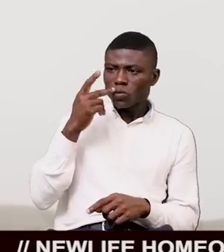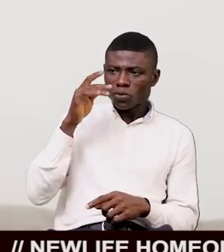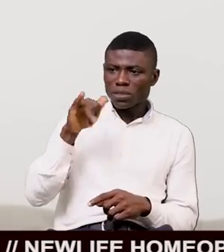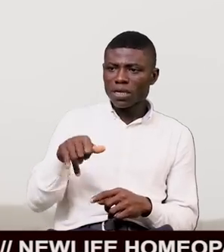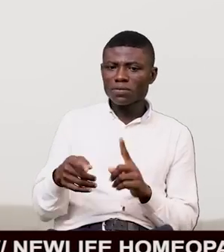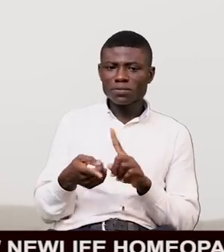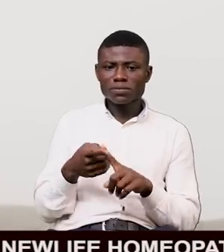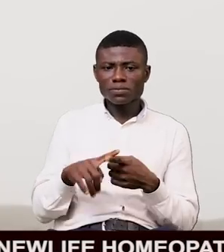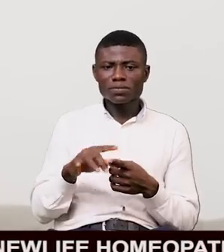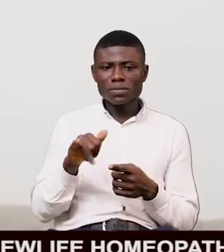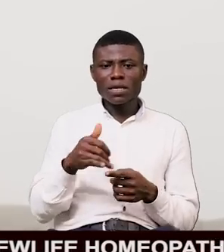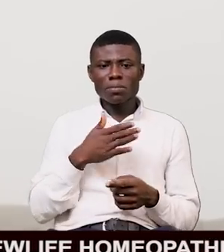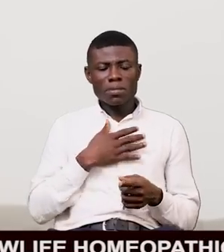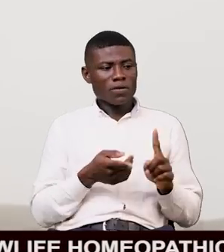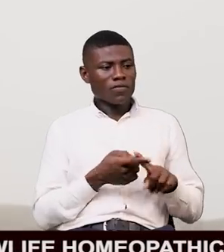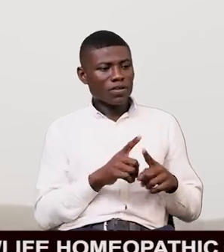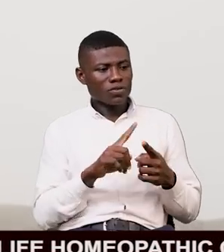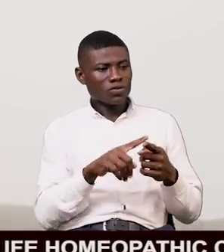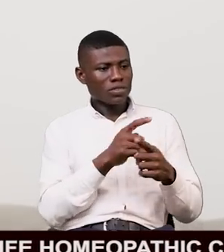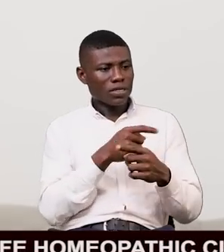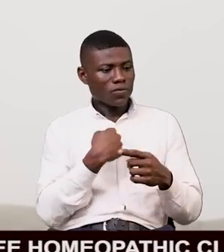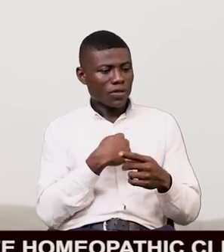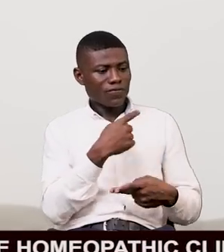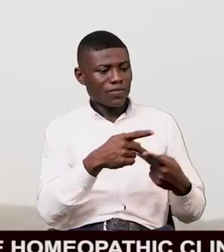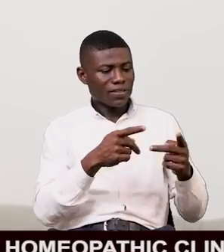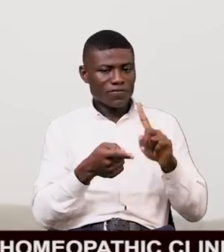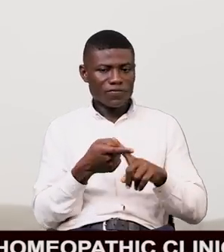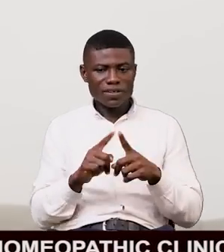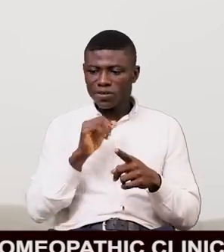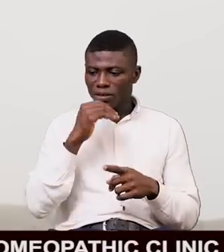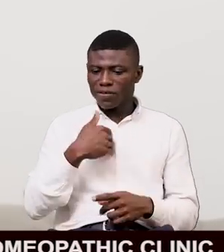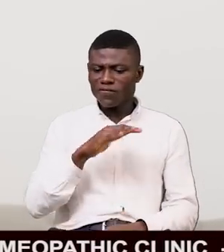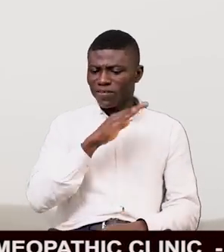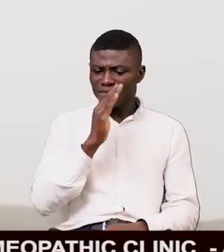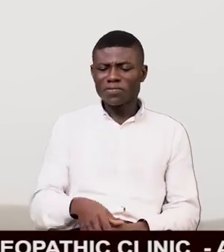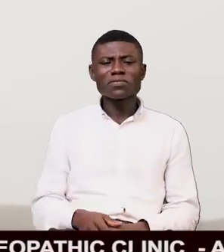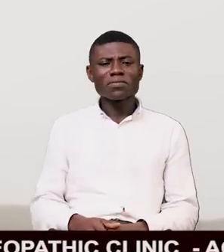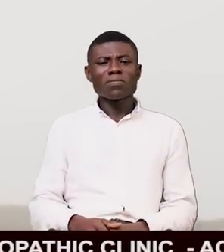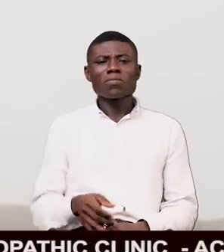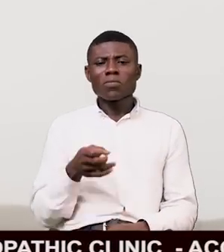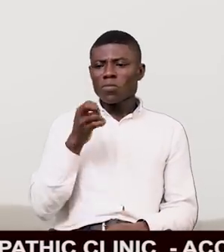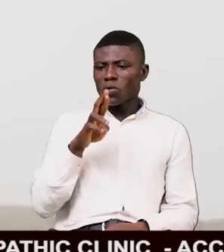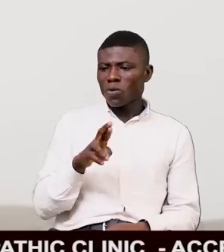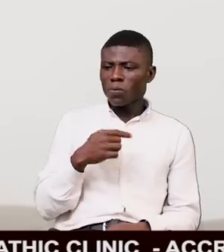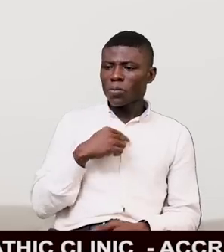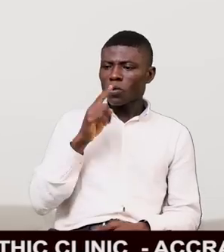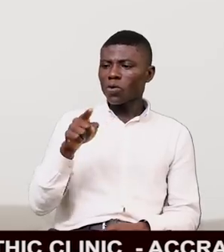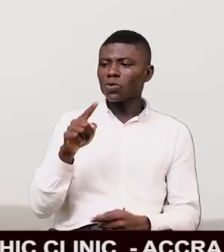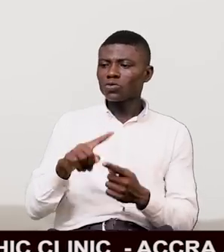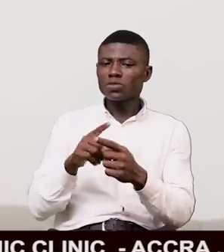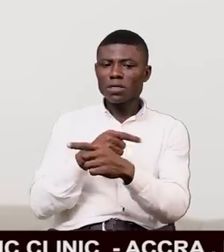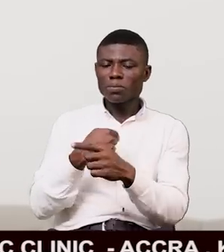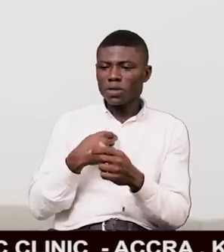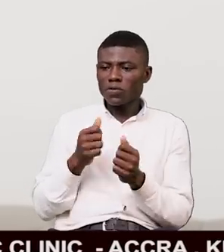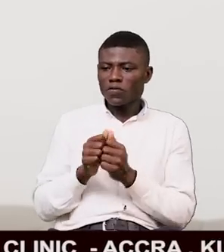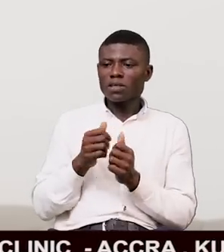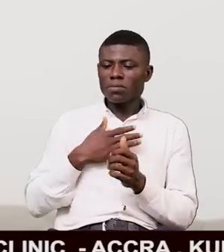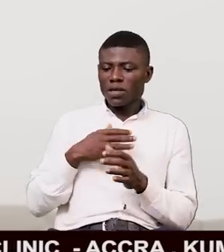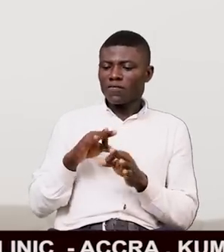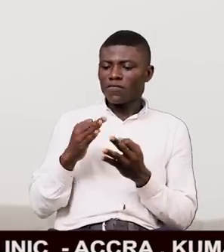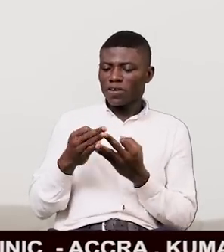or catch me so this is my friend na yenko ne yenko sra madam fo ana se bia me ko ha na me ne me na fo ko